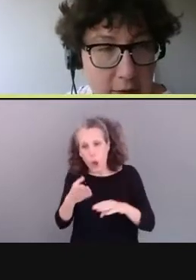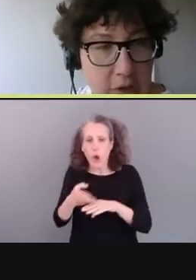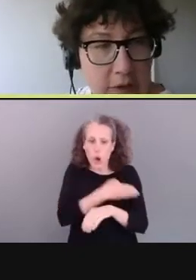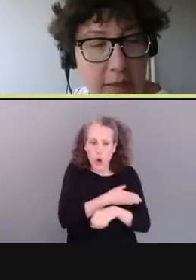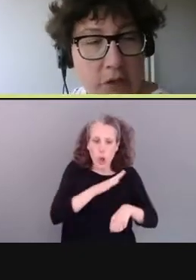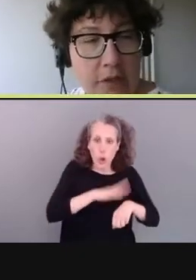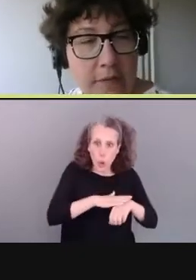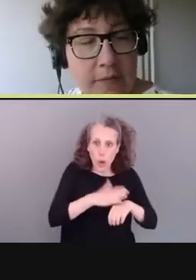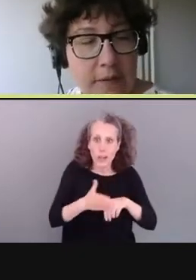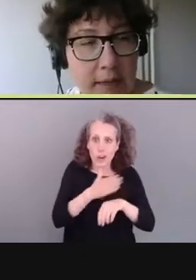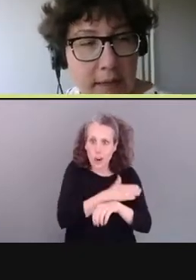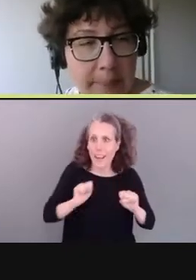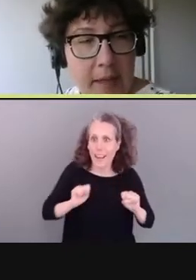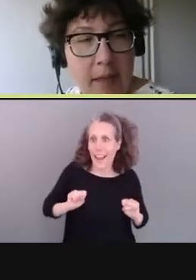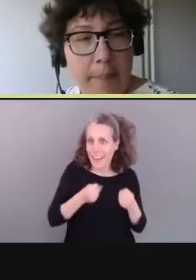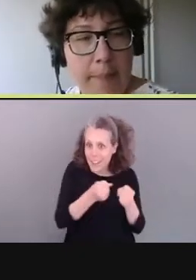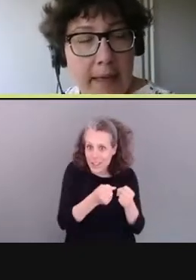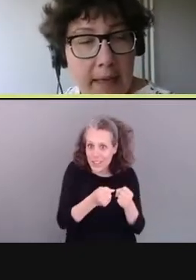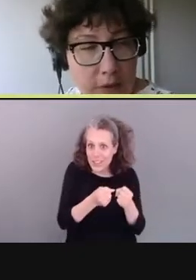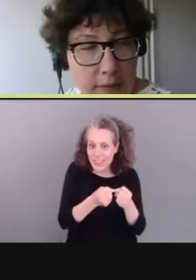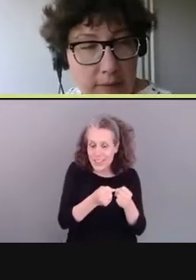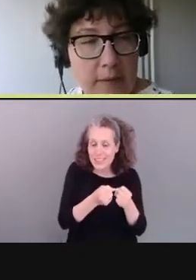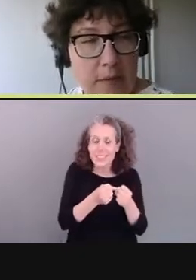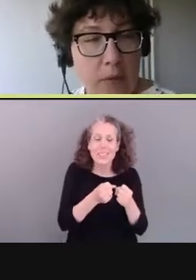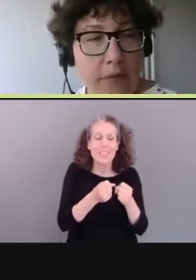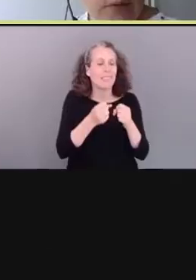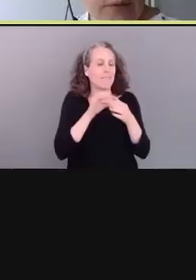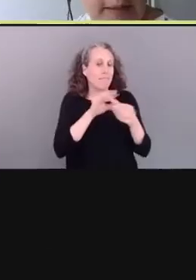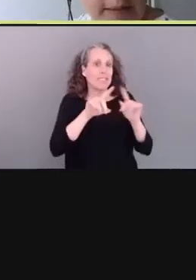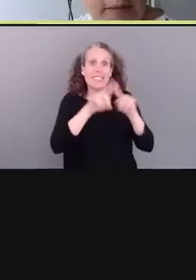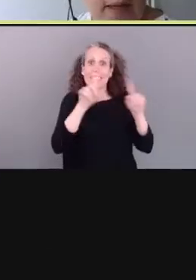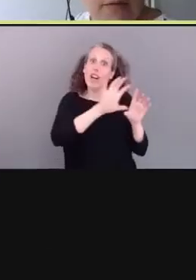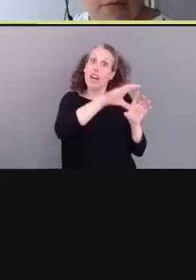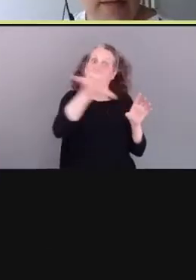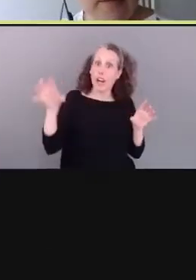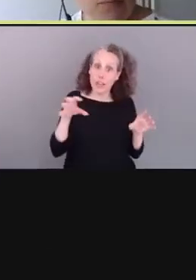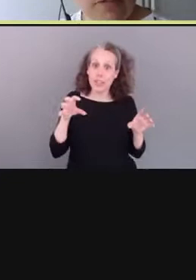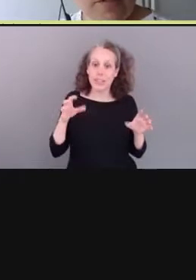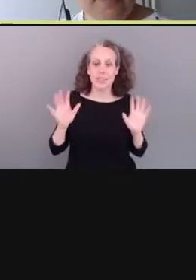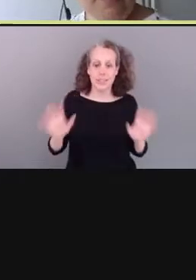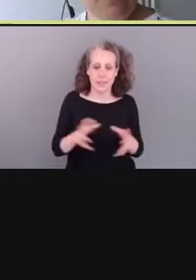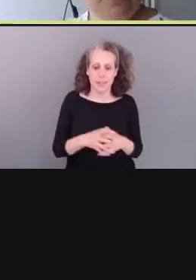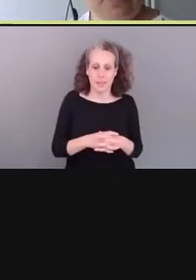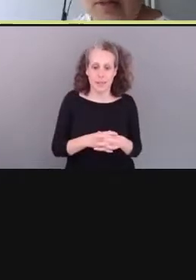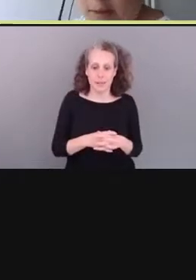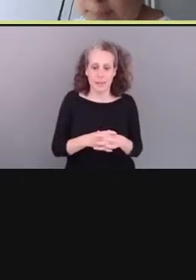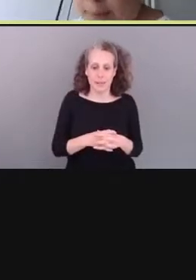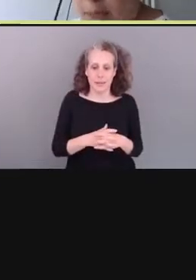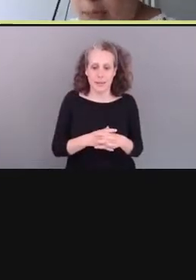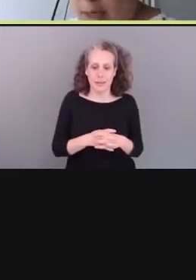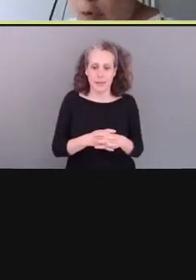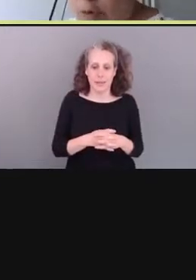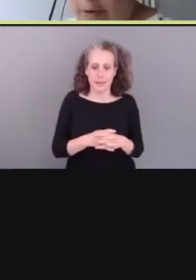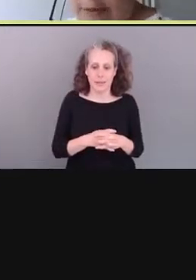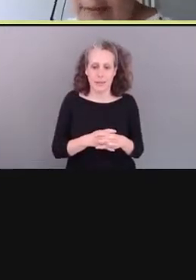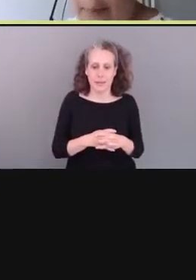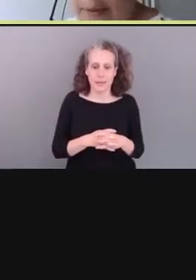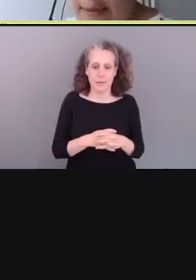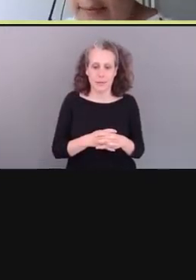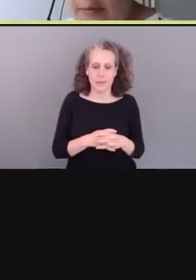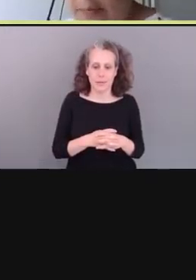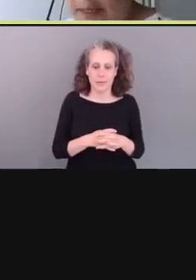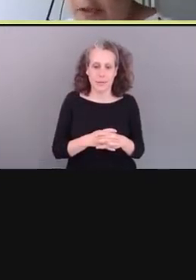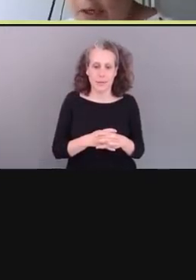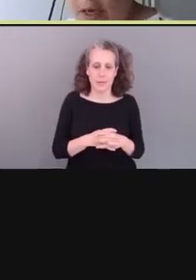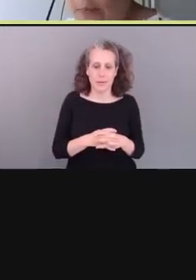early action initiatives by countries. So we are following this, and as well as more technical issues, like, for example,